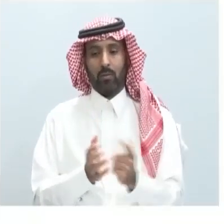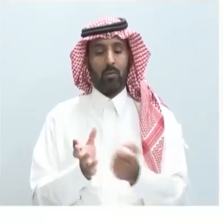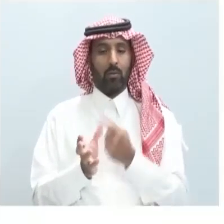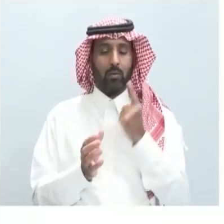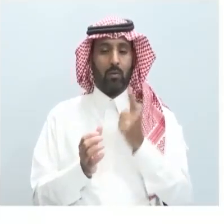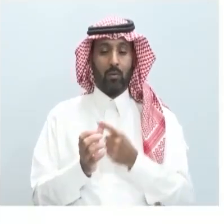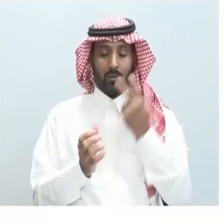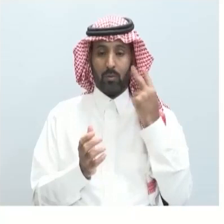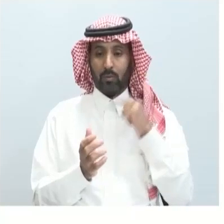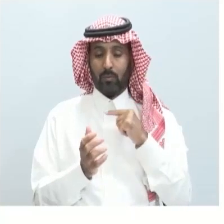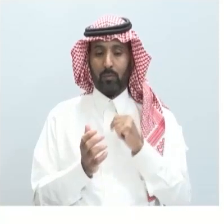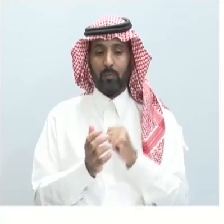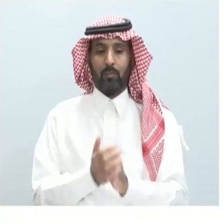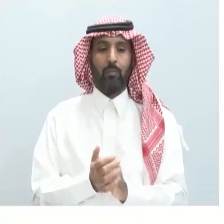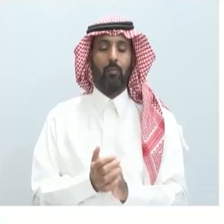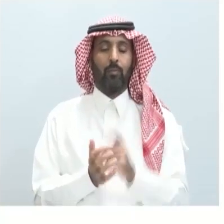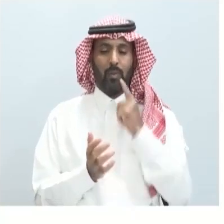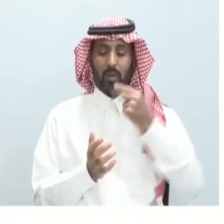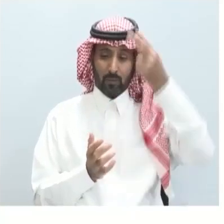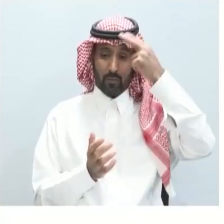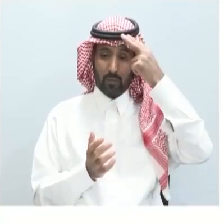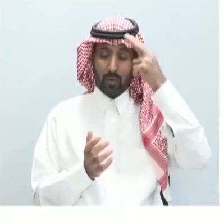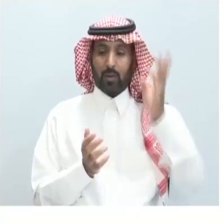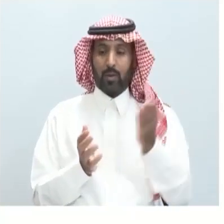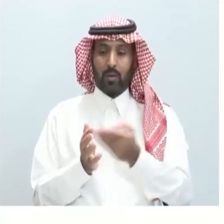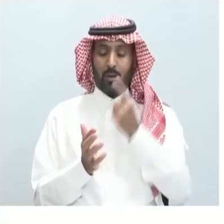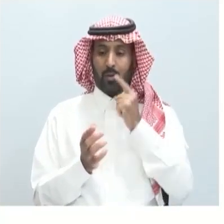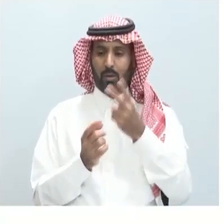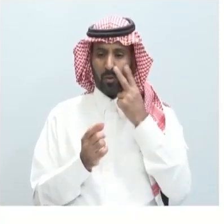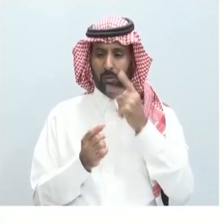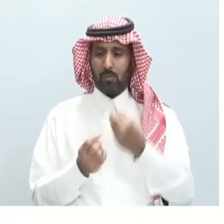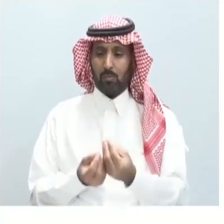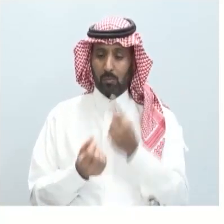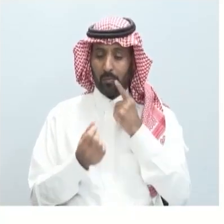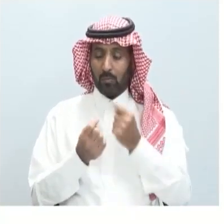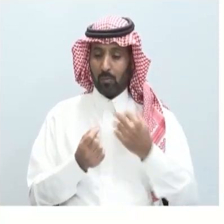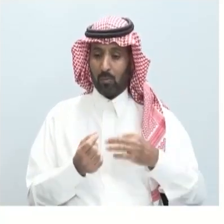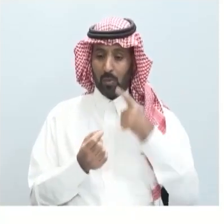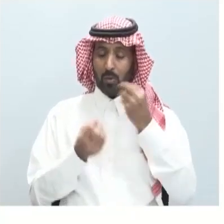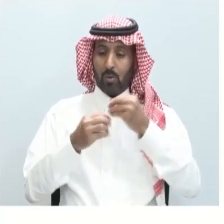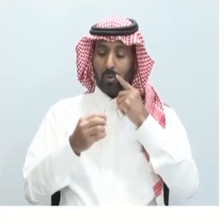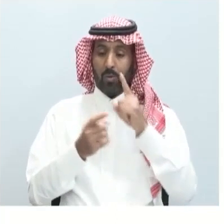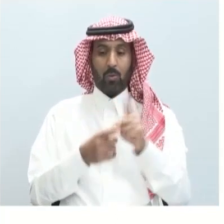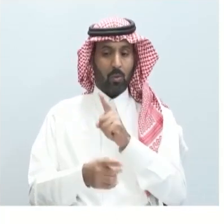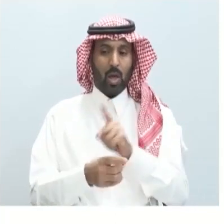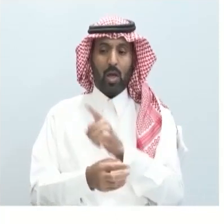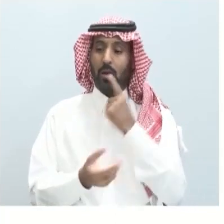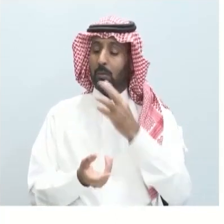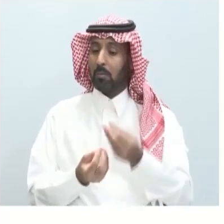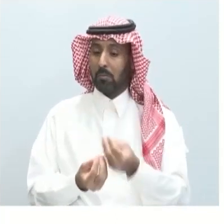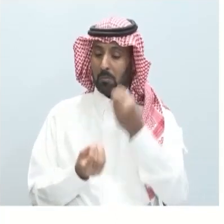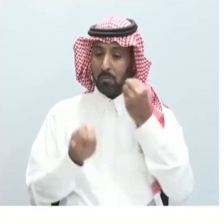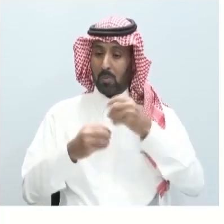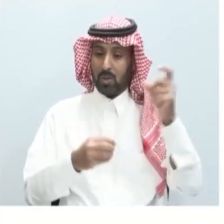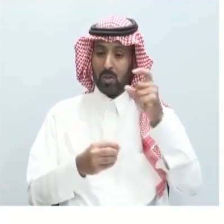So let's listen. The Kingdom of Saudi Arabia is blessed with a significant wealth of natural resources, an